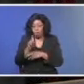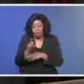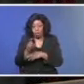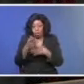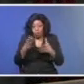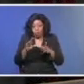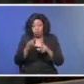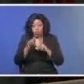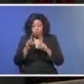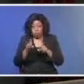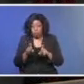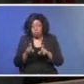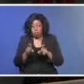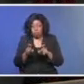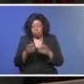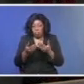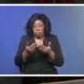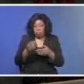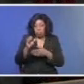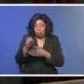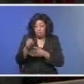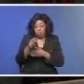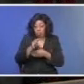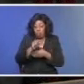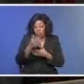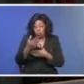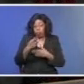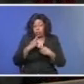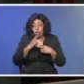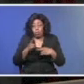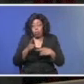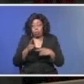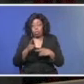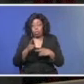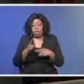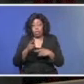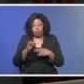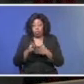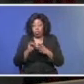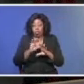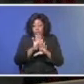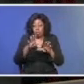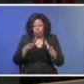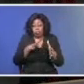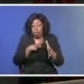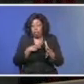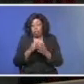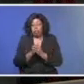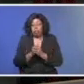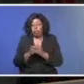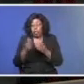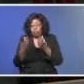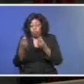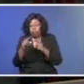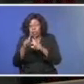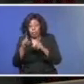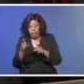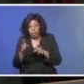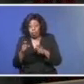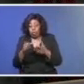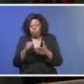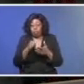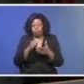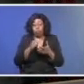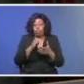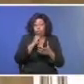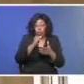these questions, simple yes or no, and the response is either that they're cleared, that they should do a test, or that they're not cleared